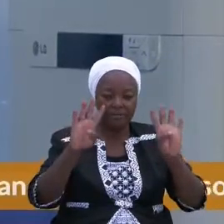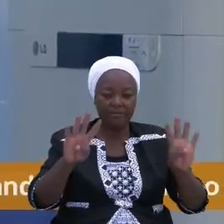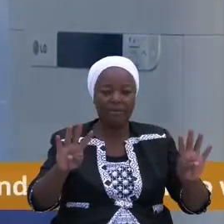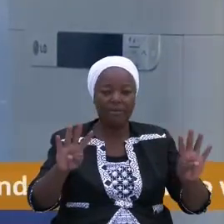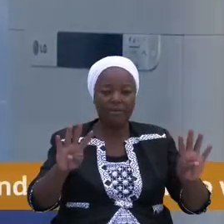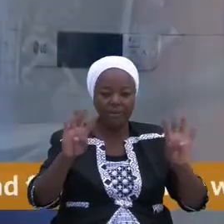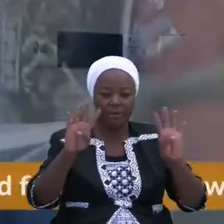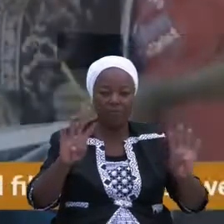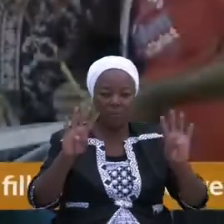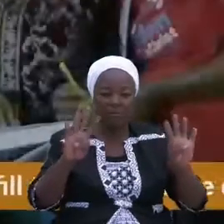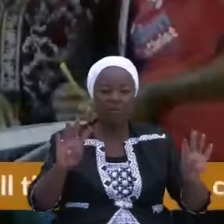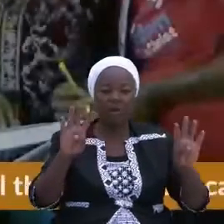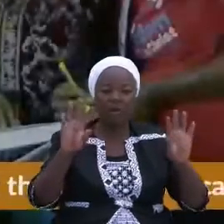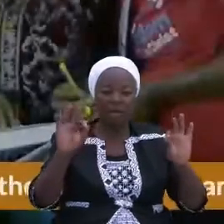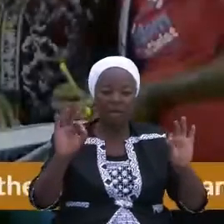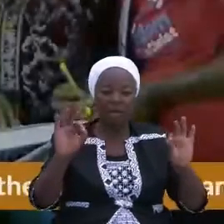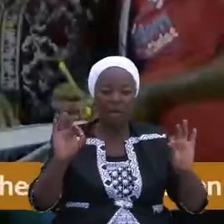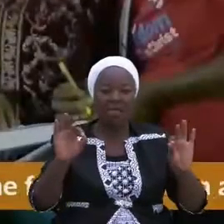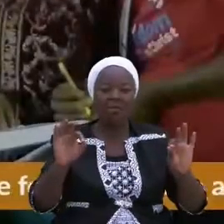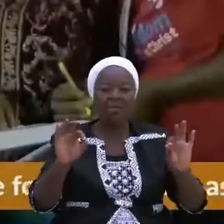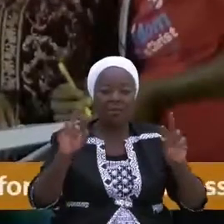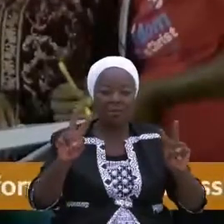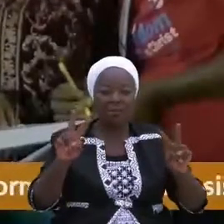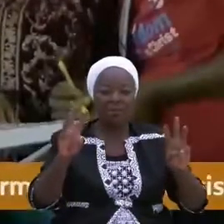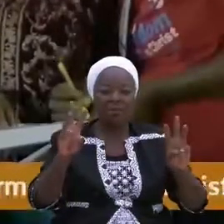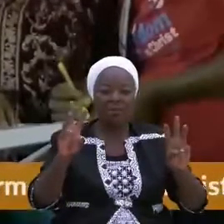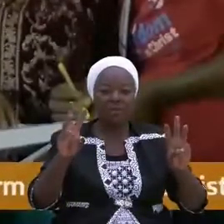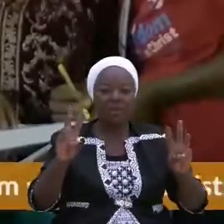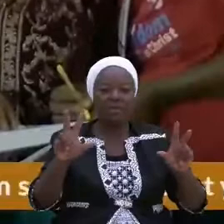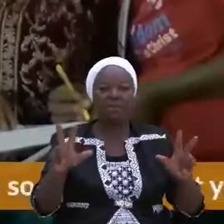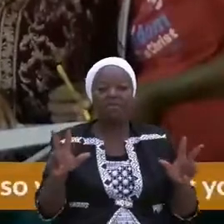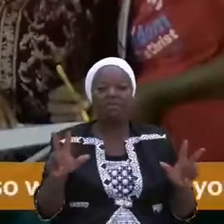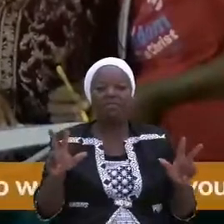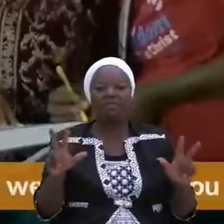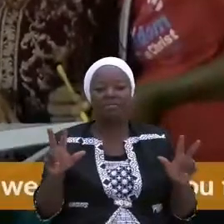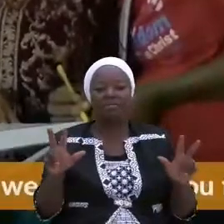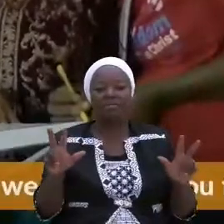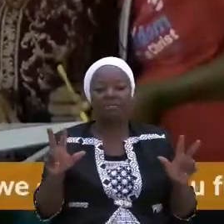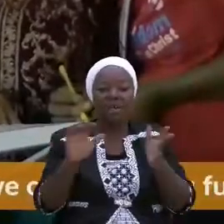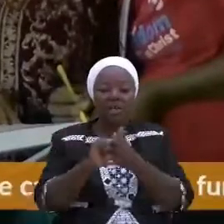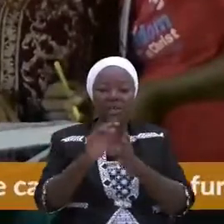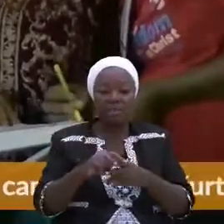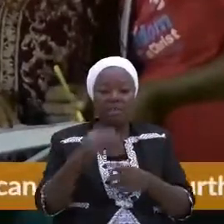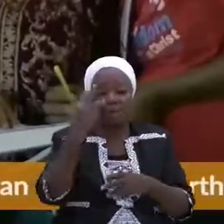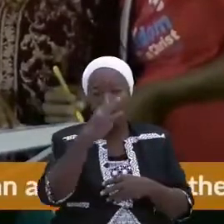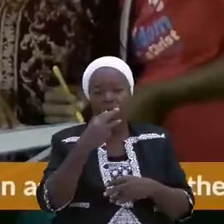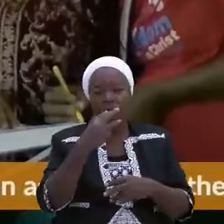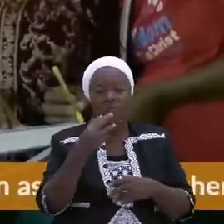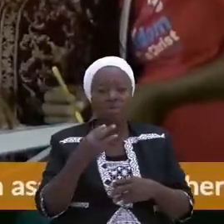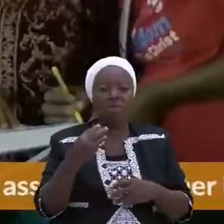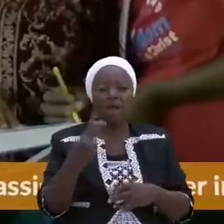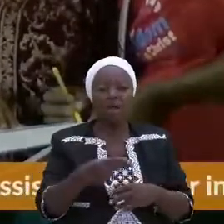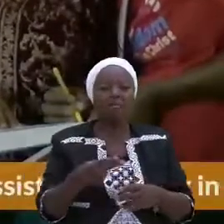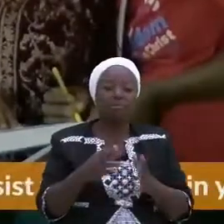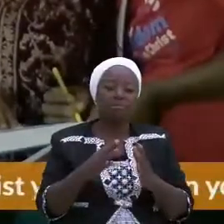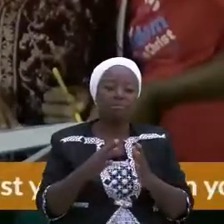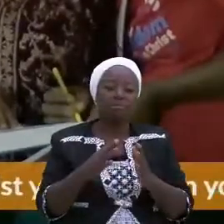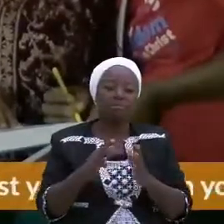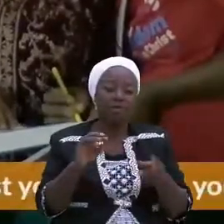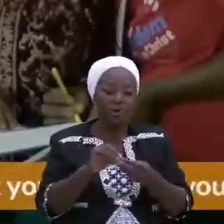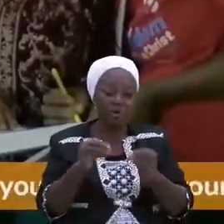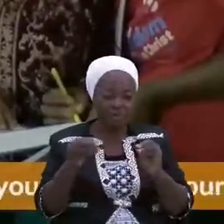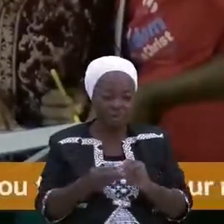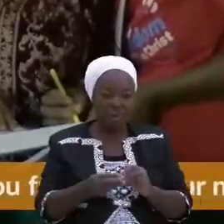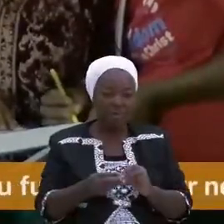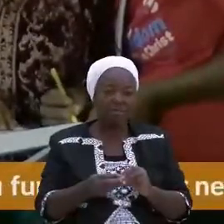nine two six three that's the whatsapp number or the sms